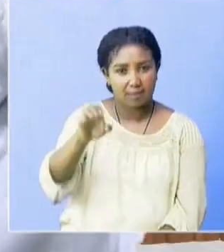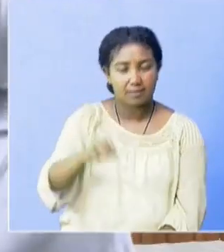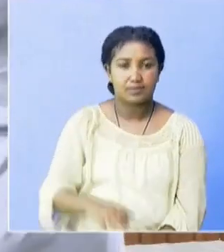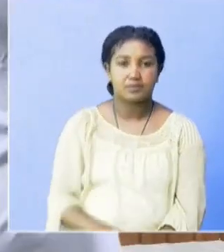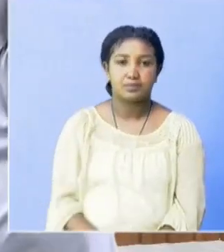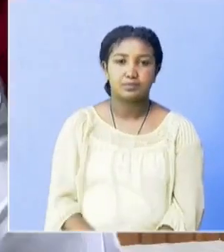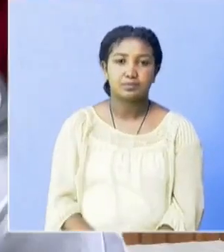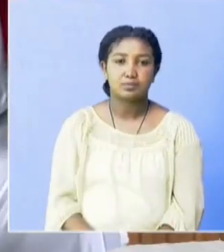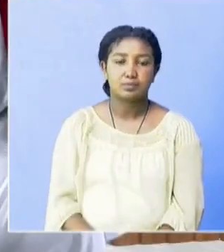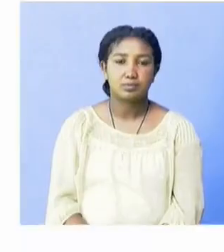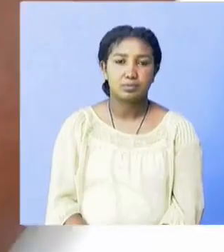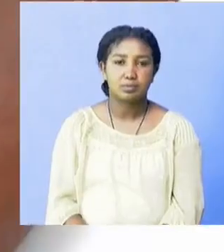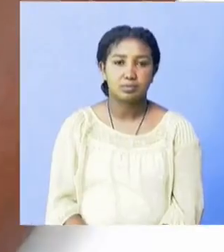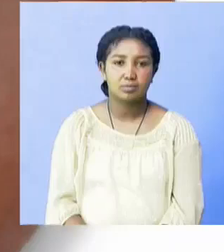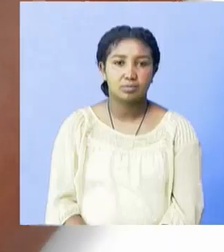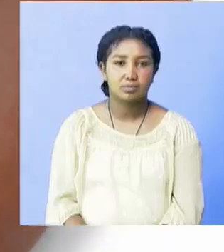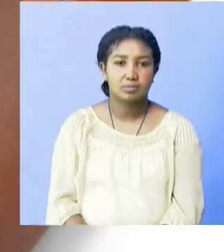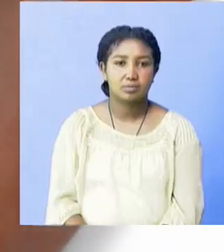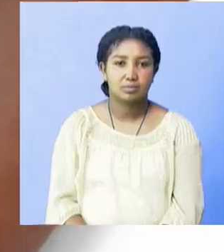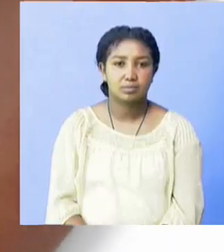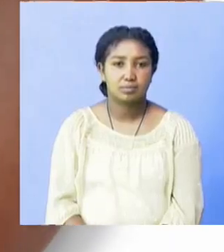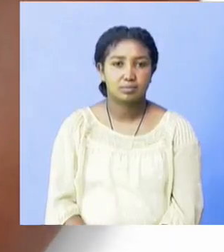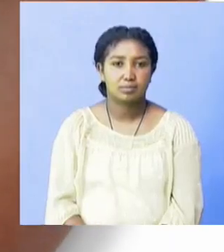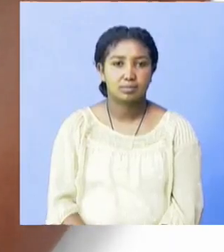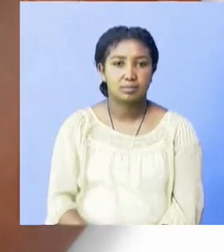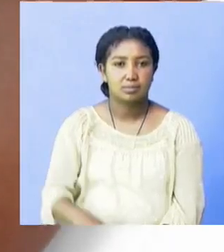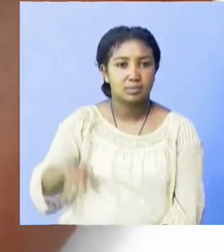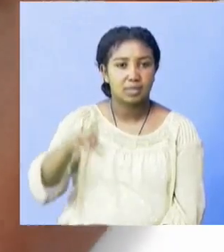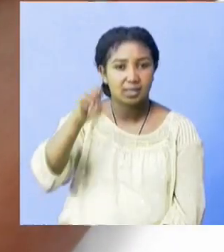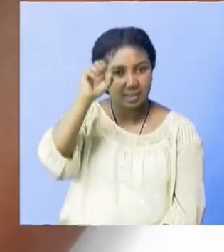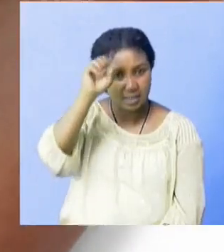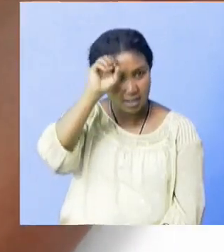Championship. The next one is Tsagay.